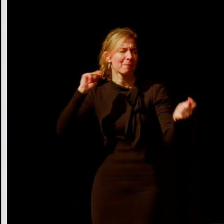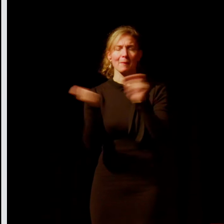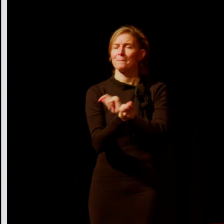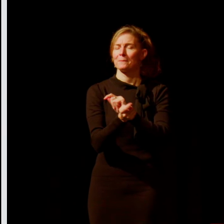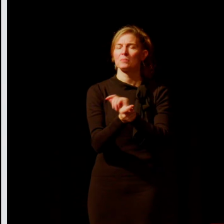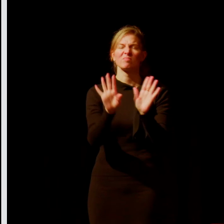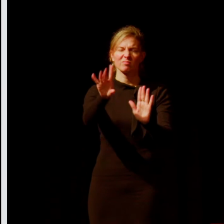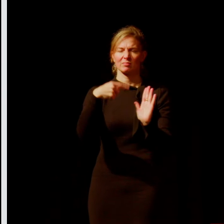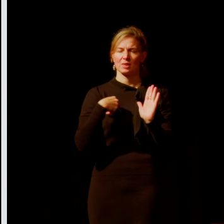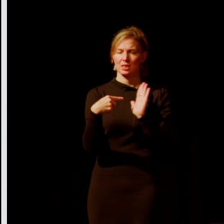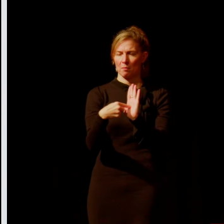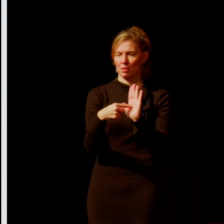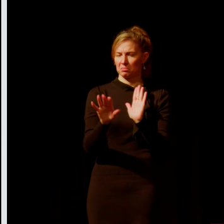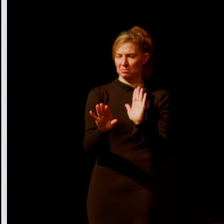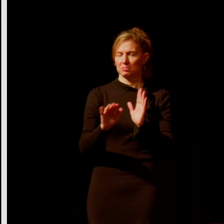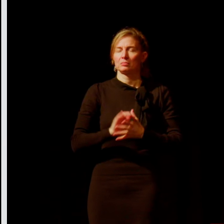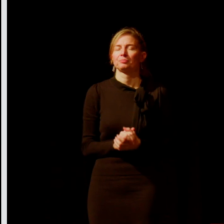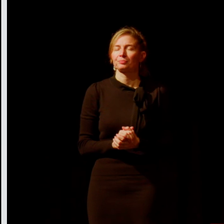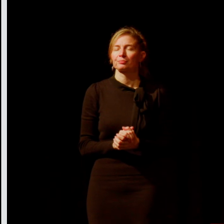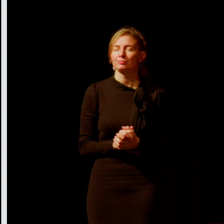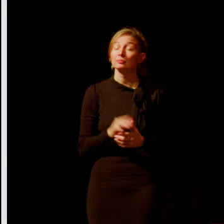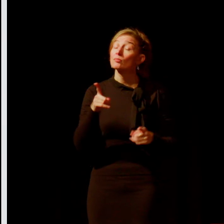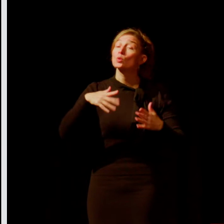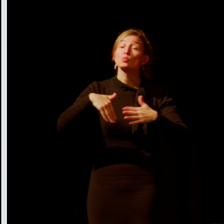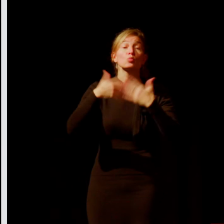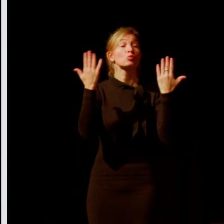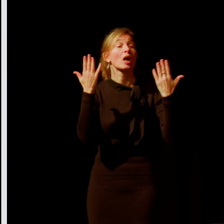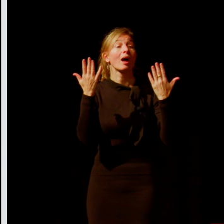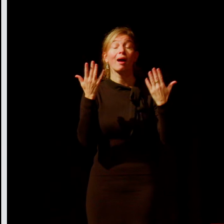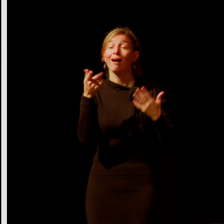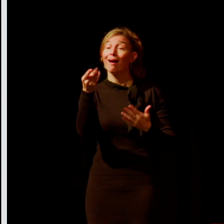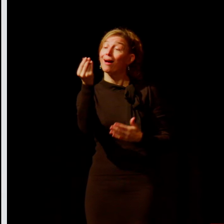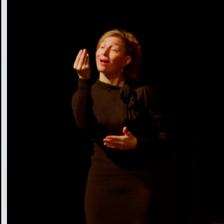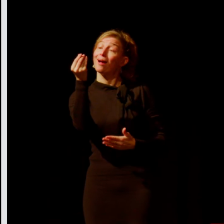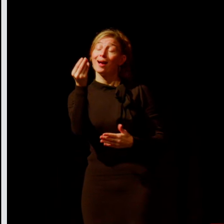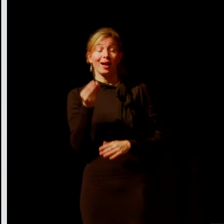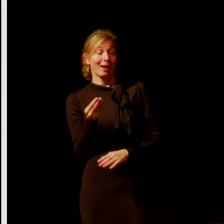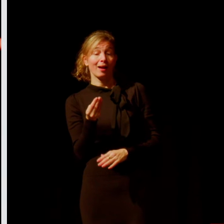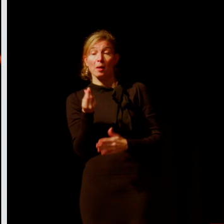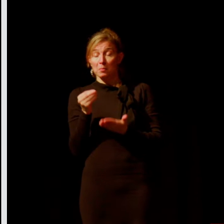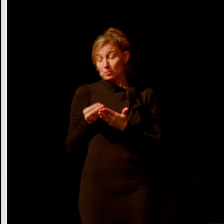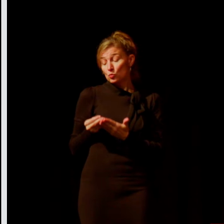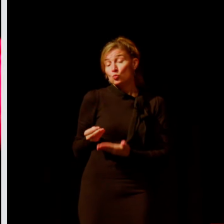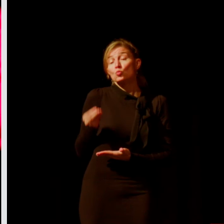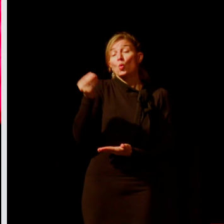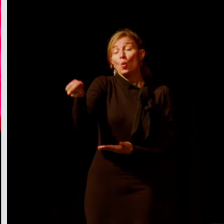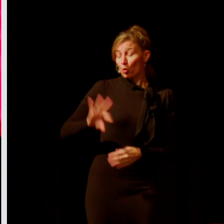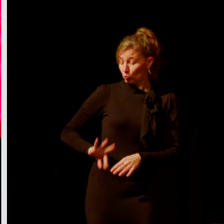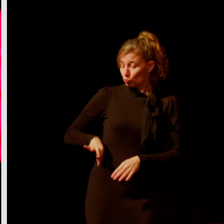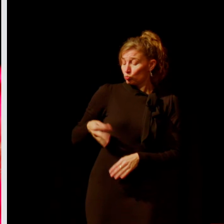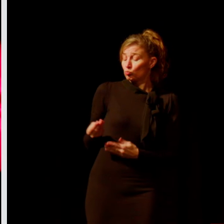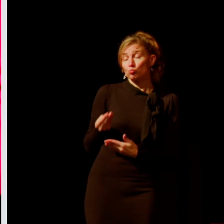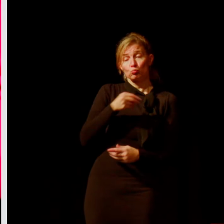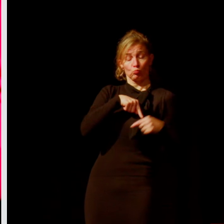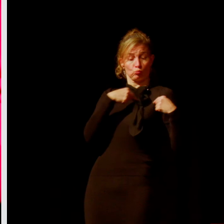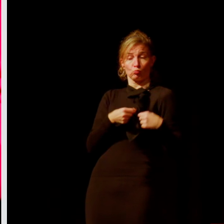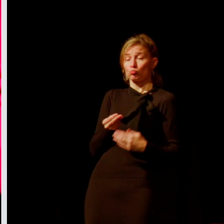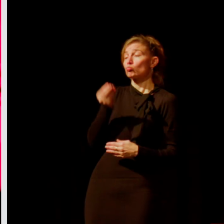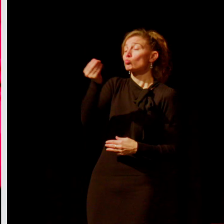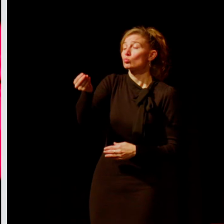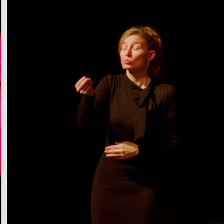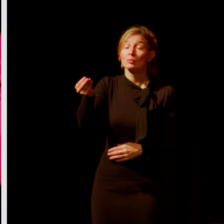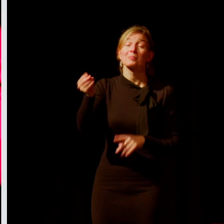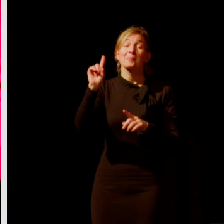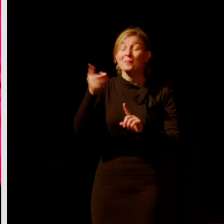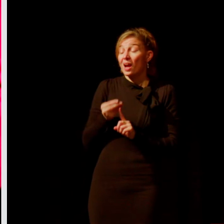Let me give you an example. Today, when you make a donation, your money passes through middlemen,